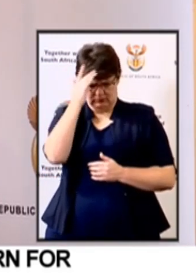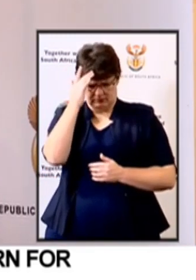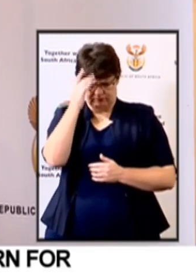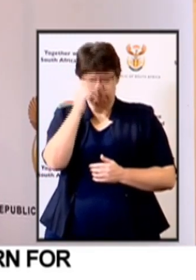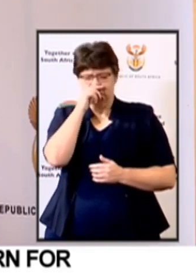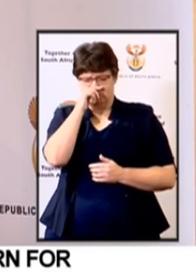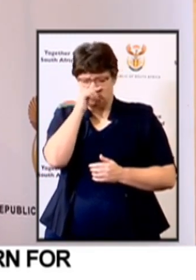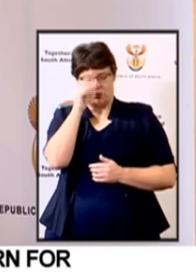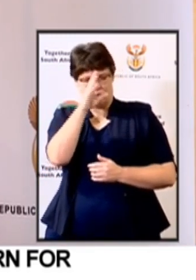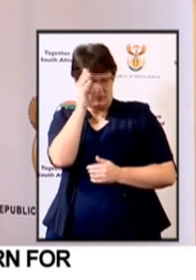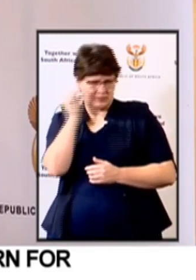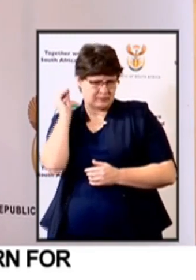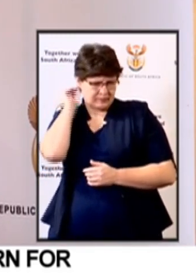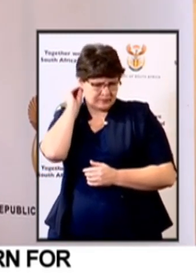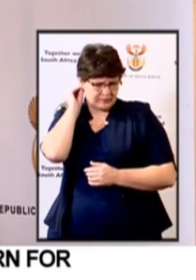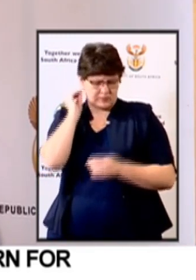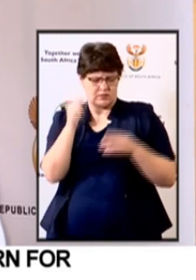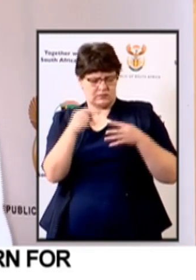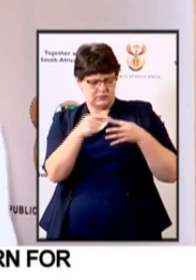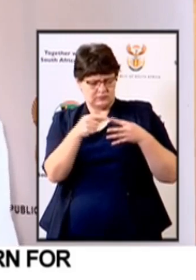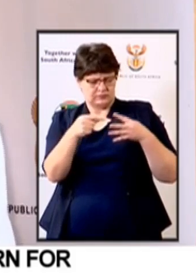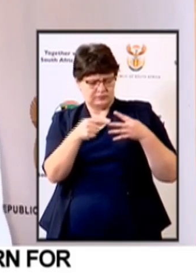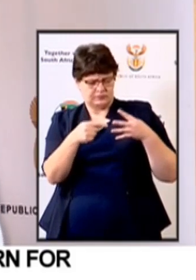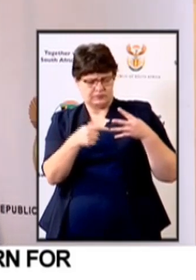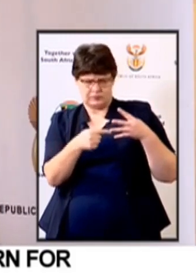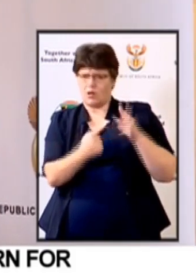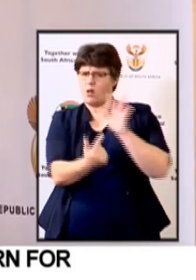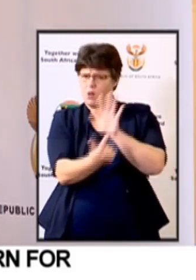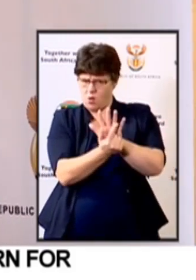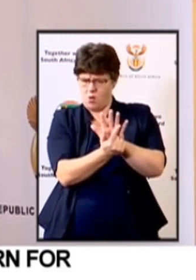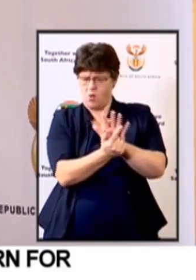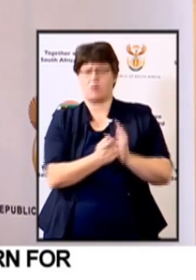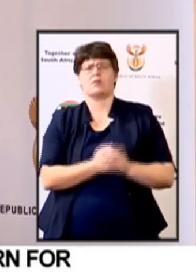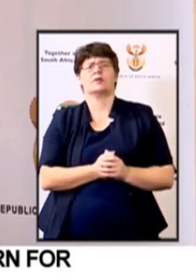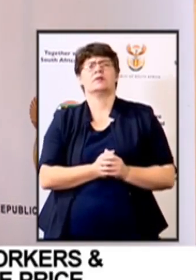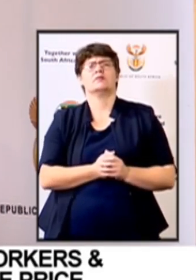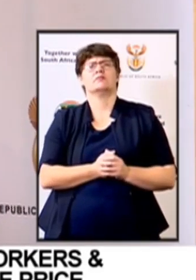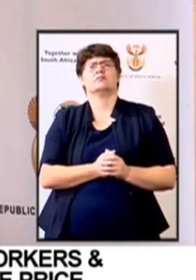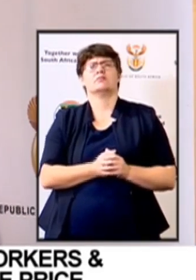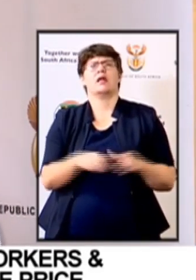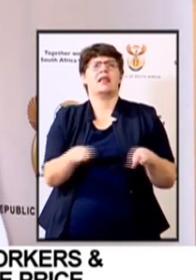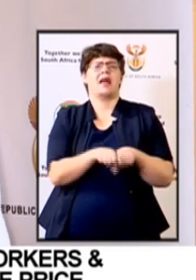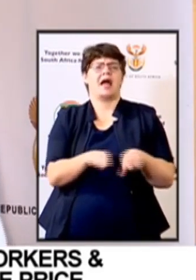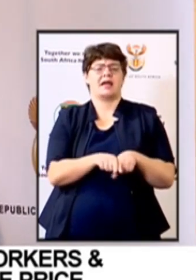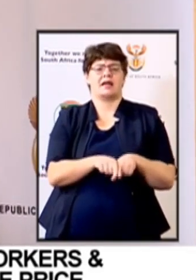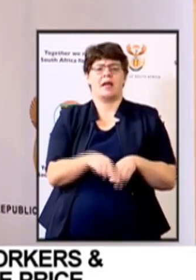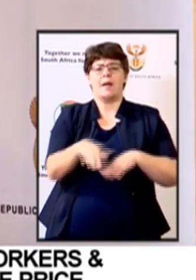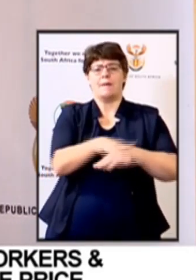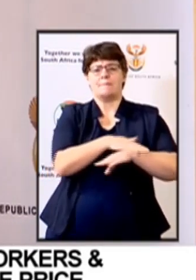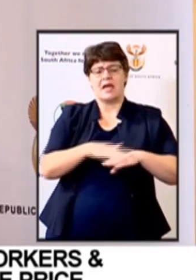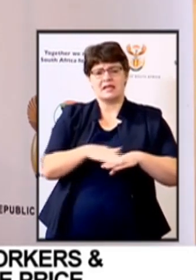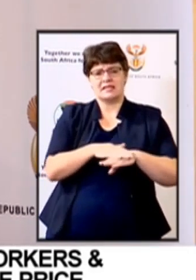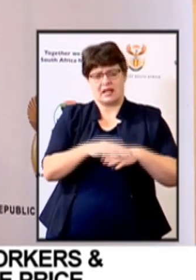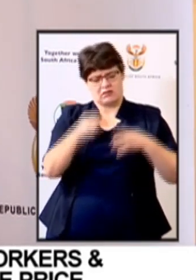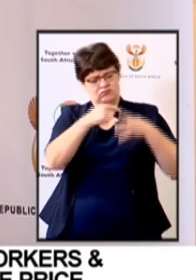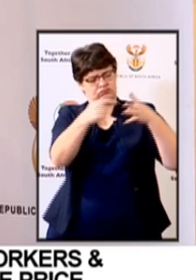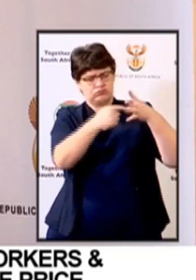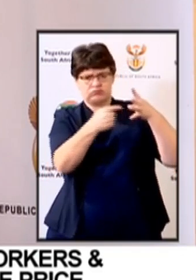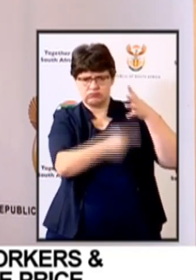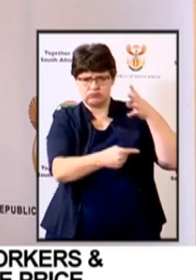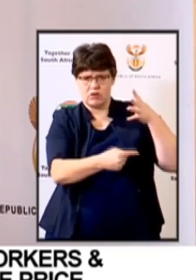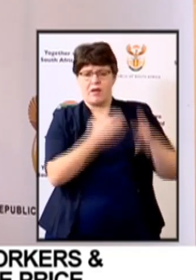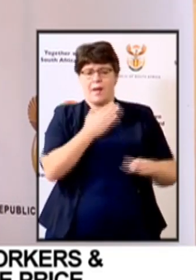into consideration various relevant laws, such as Basic Conditions of Employment